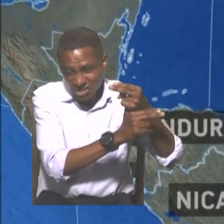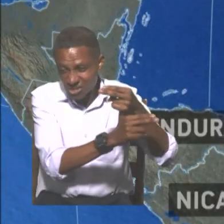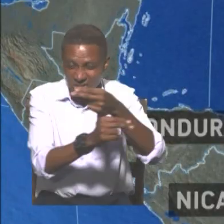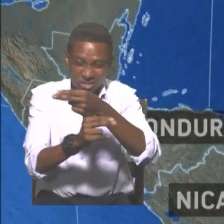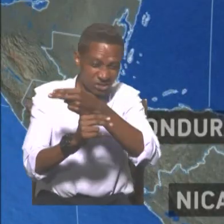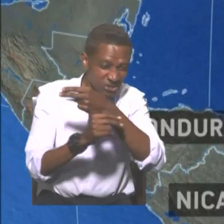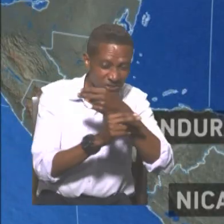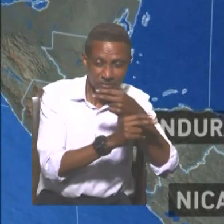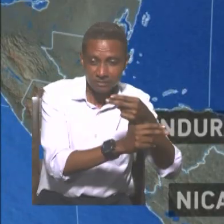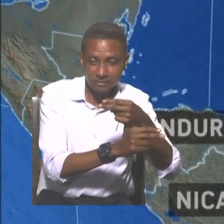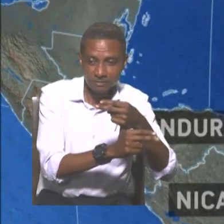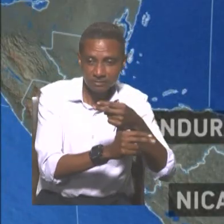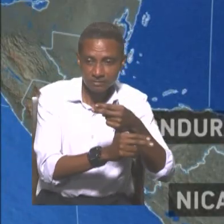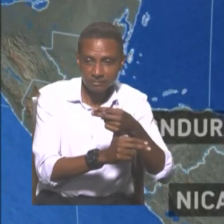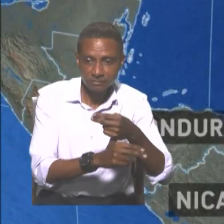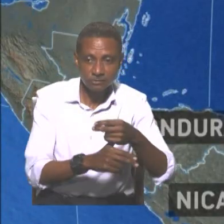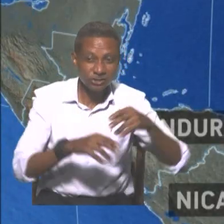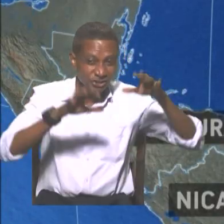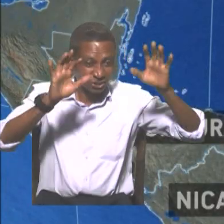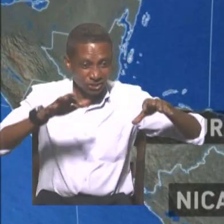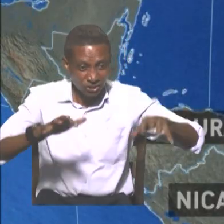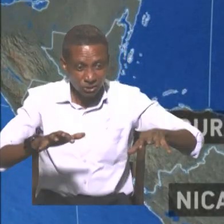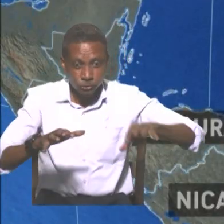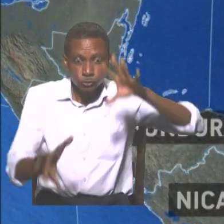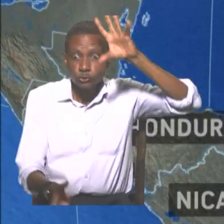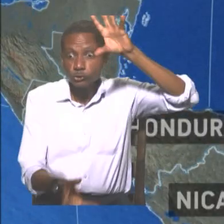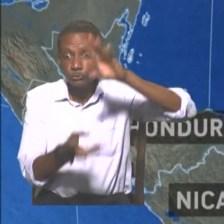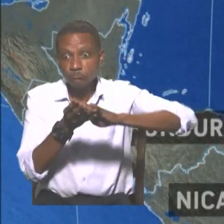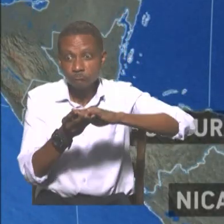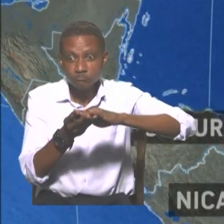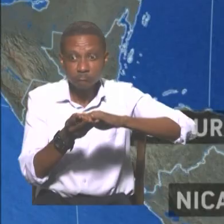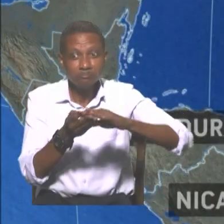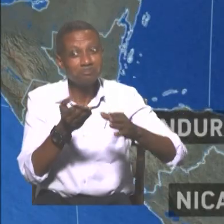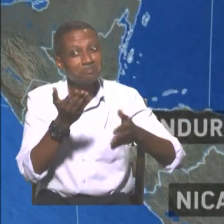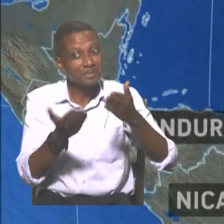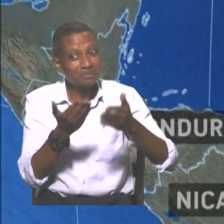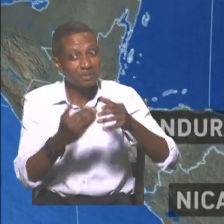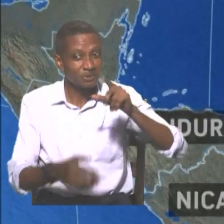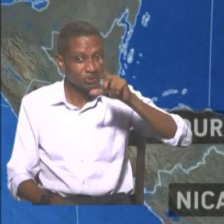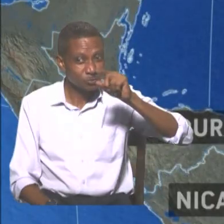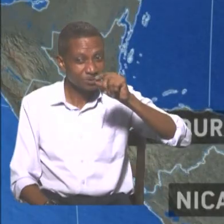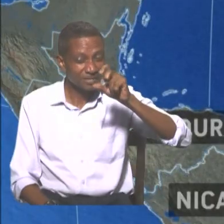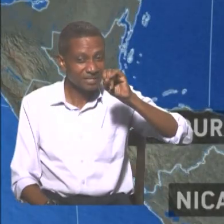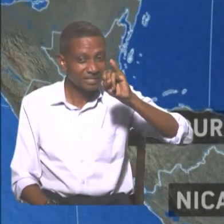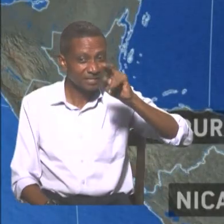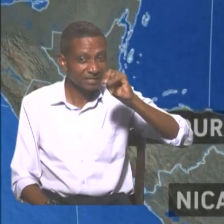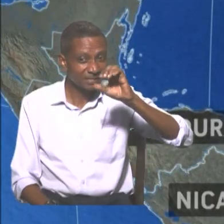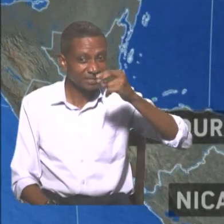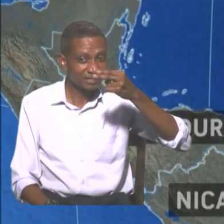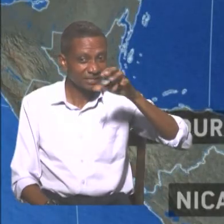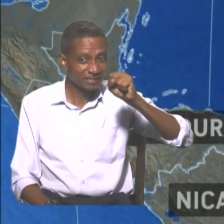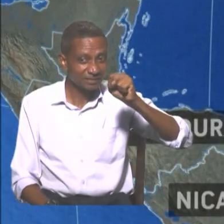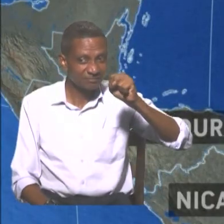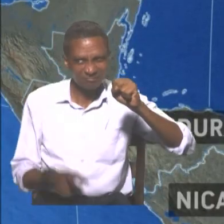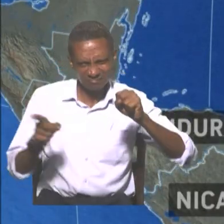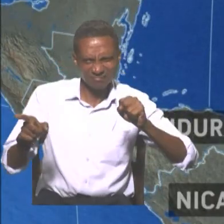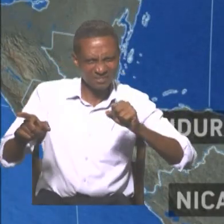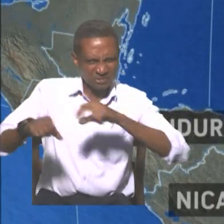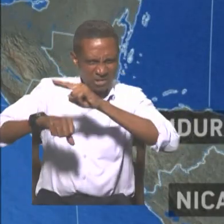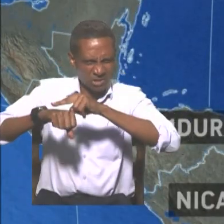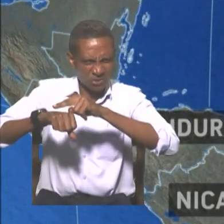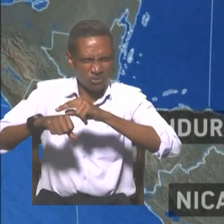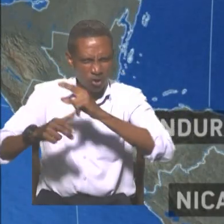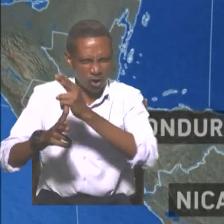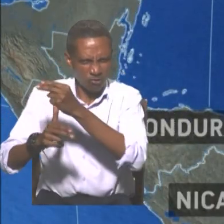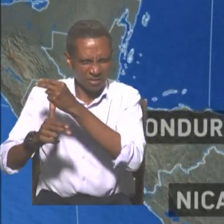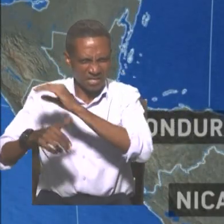So rainfall totals over the next 3 days could reach up to 20 inches according to the National Hurricane Center, with some other